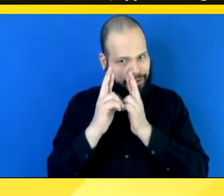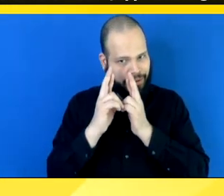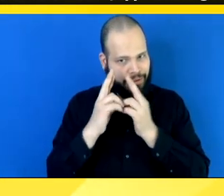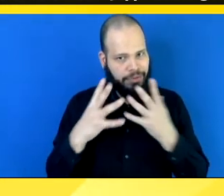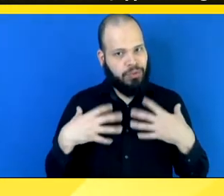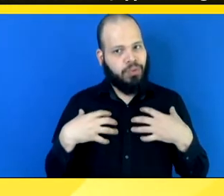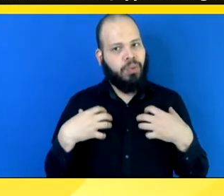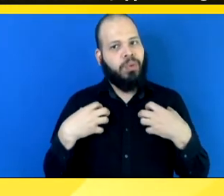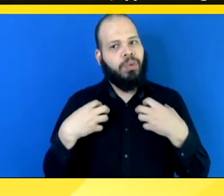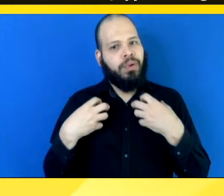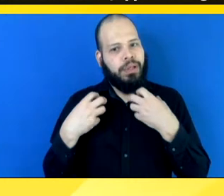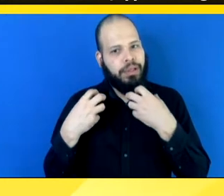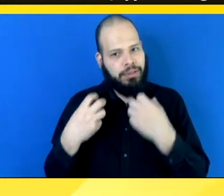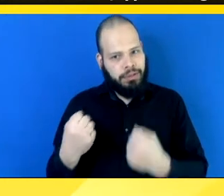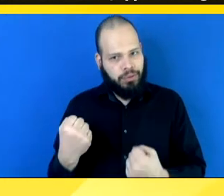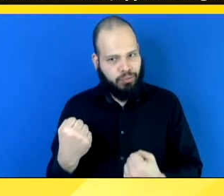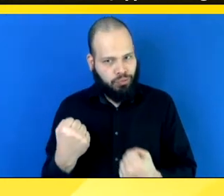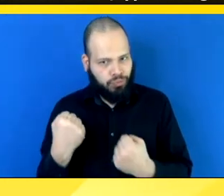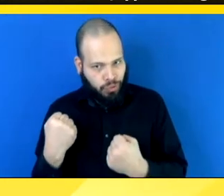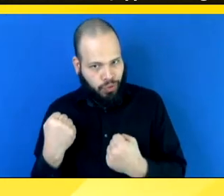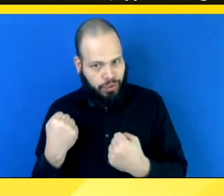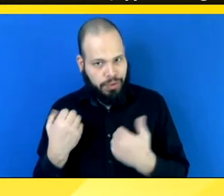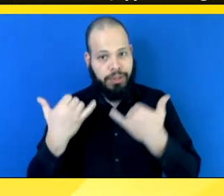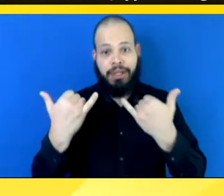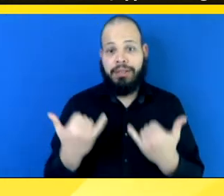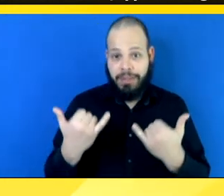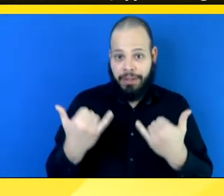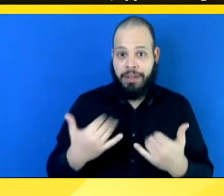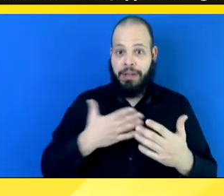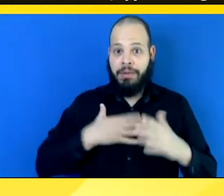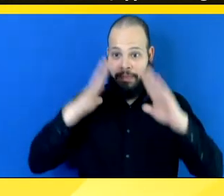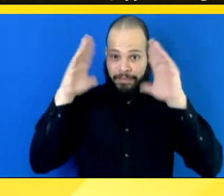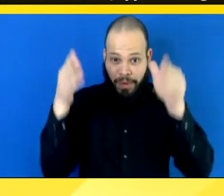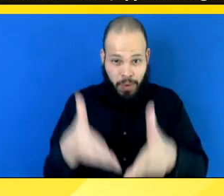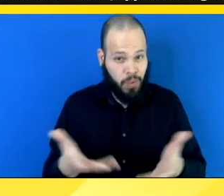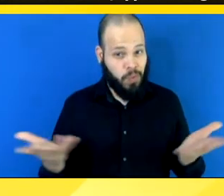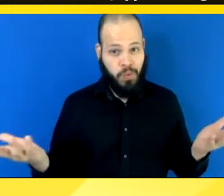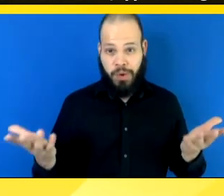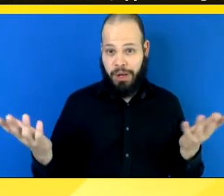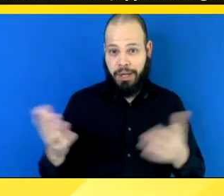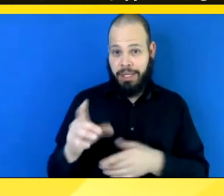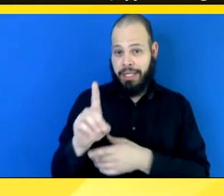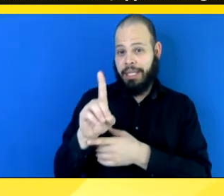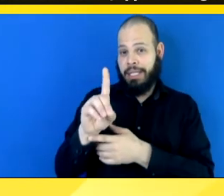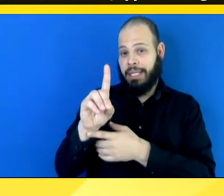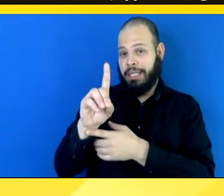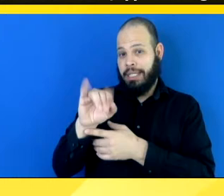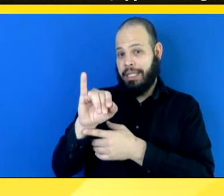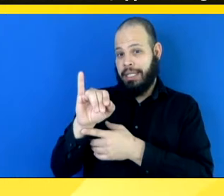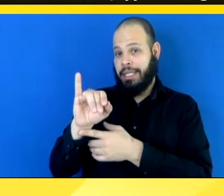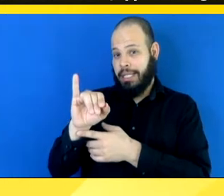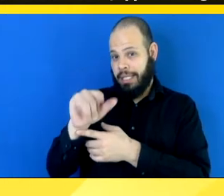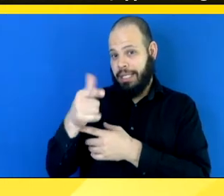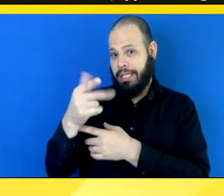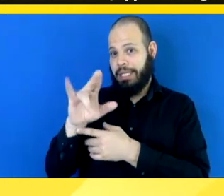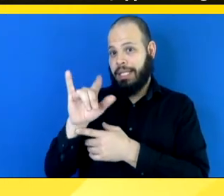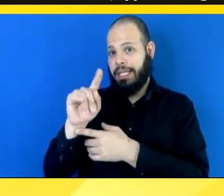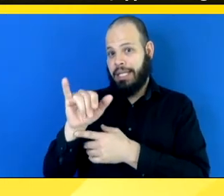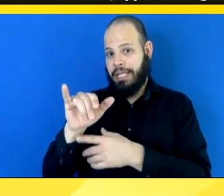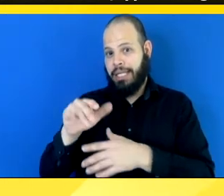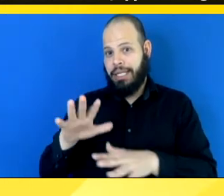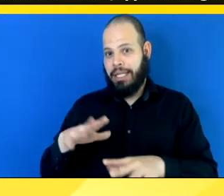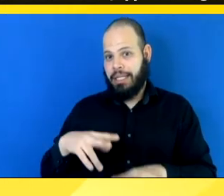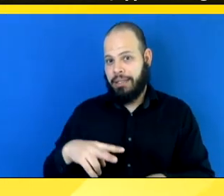But the dignity piece is what I wanted to share with you this afternoon. A worker in whatever field they want to go